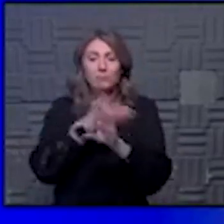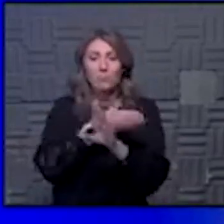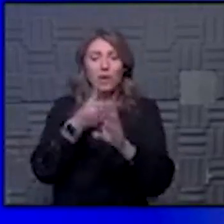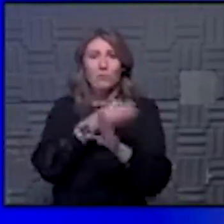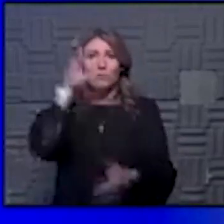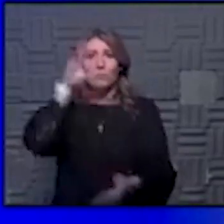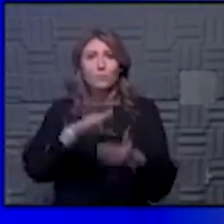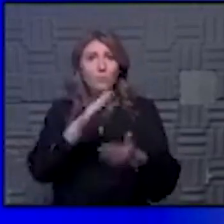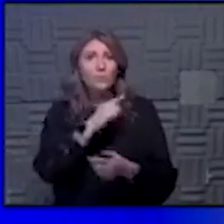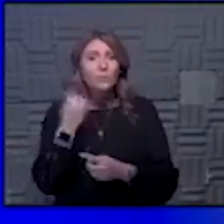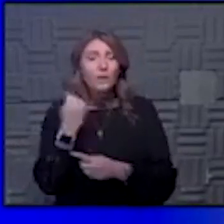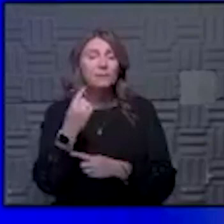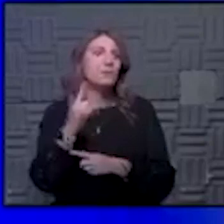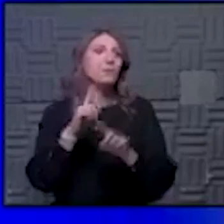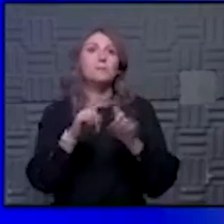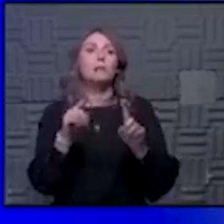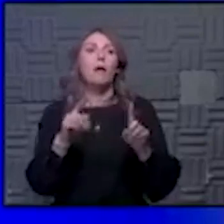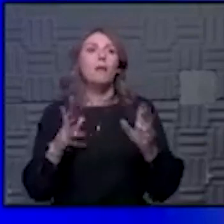risk. It's not